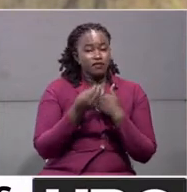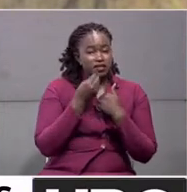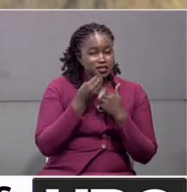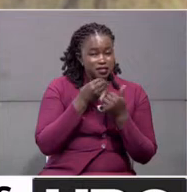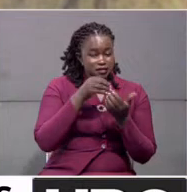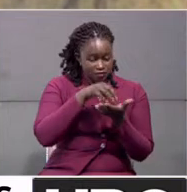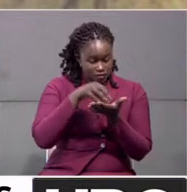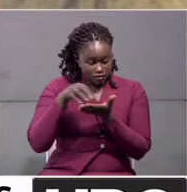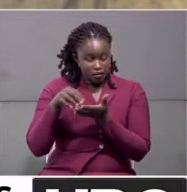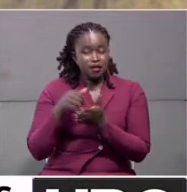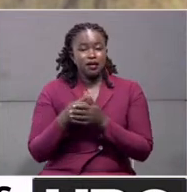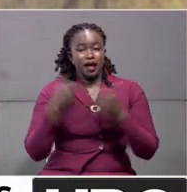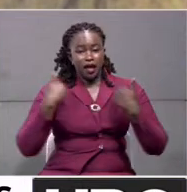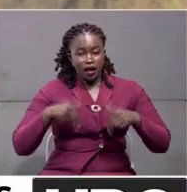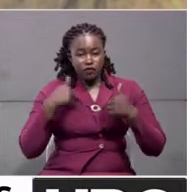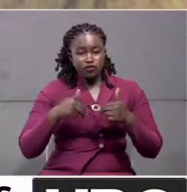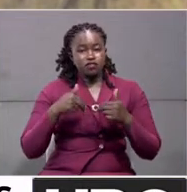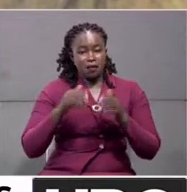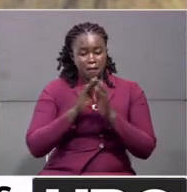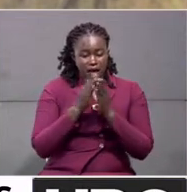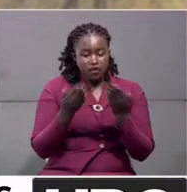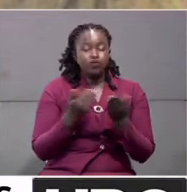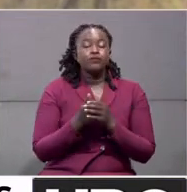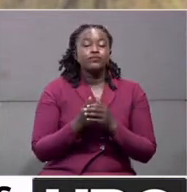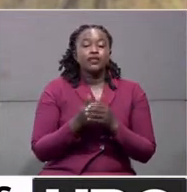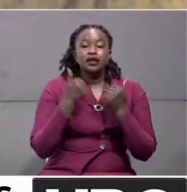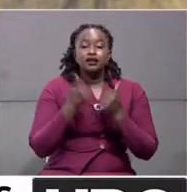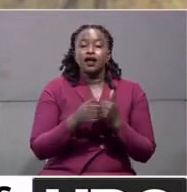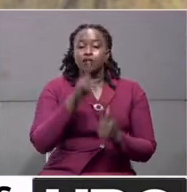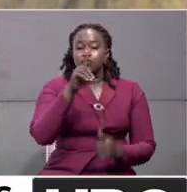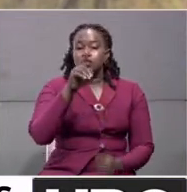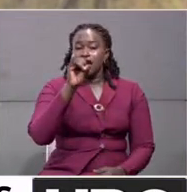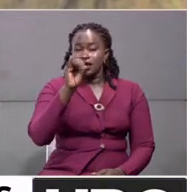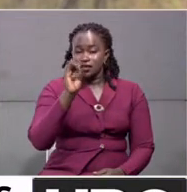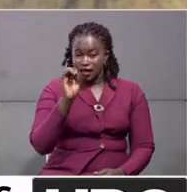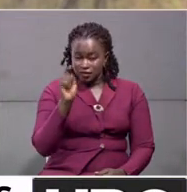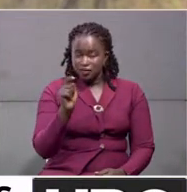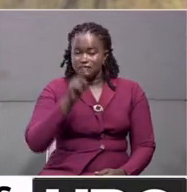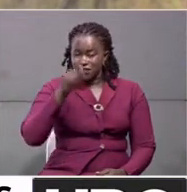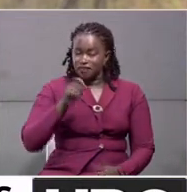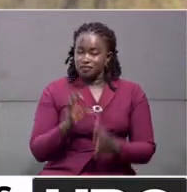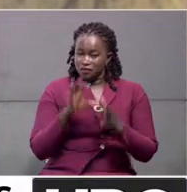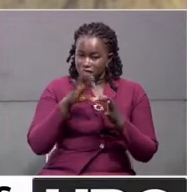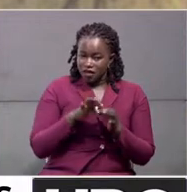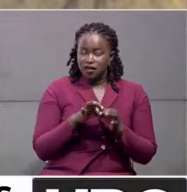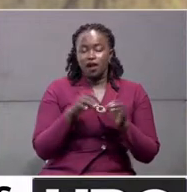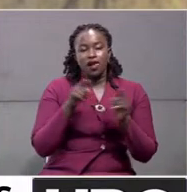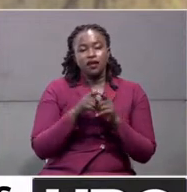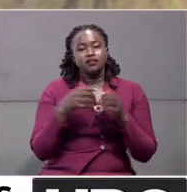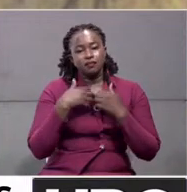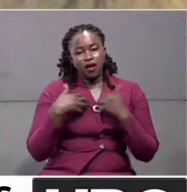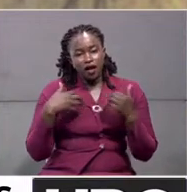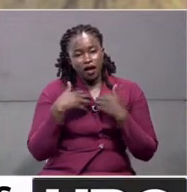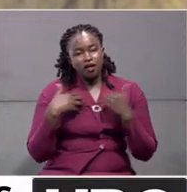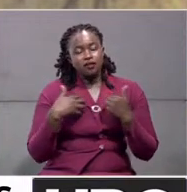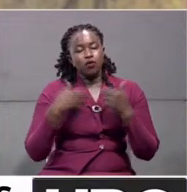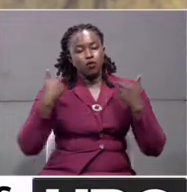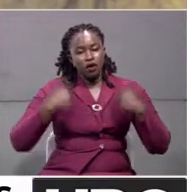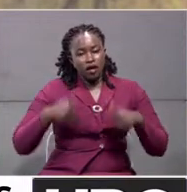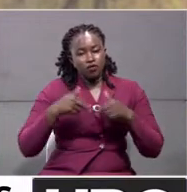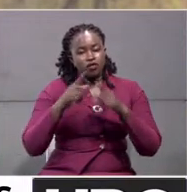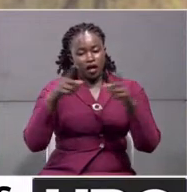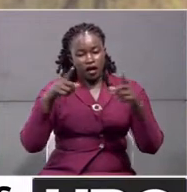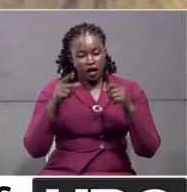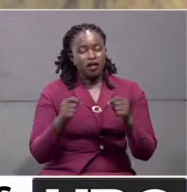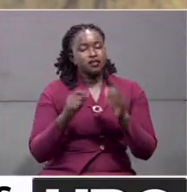manual. Those requirements on the diet must be met. The requirements on the animal health card must be